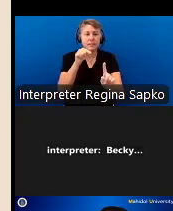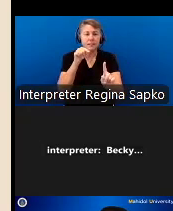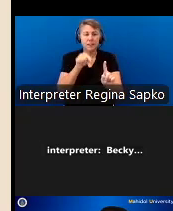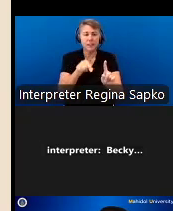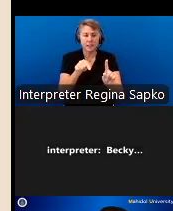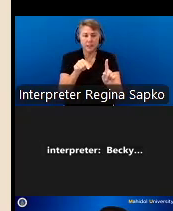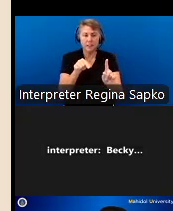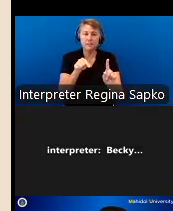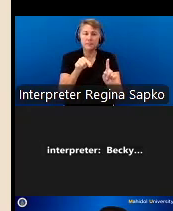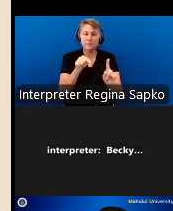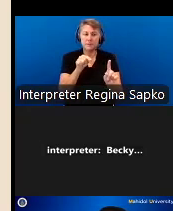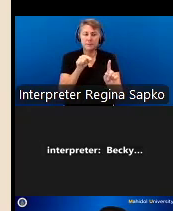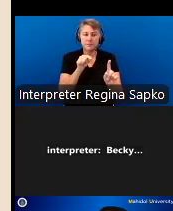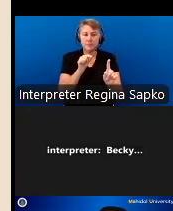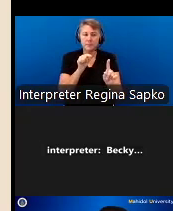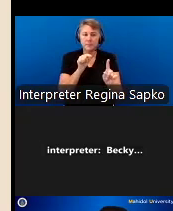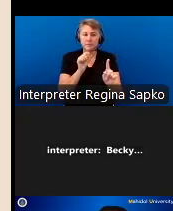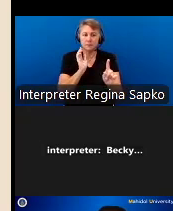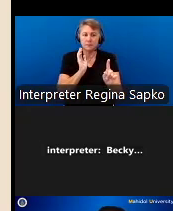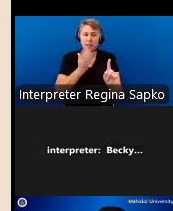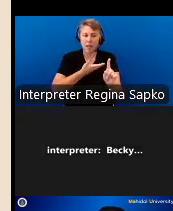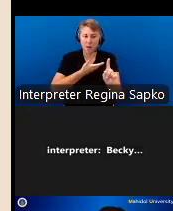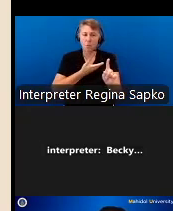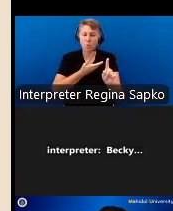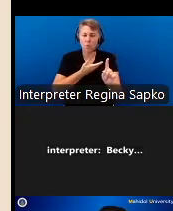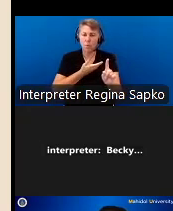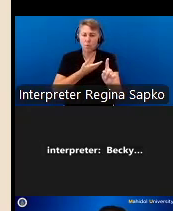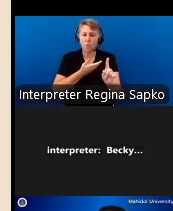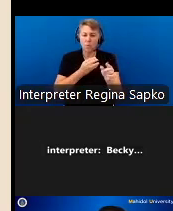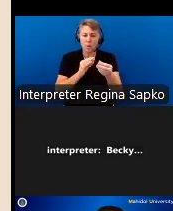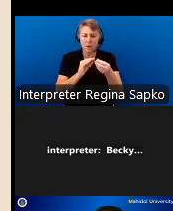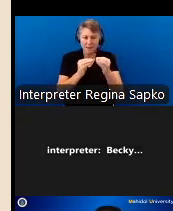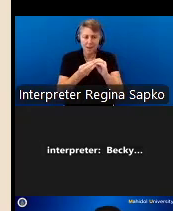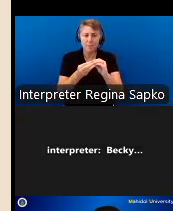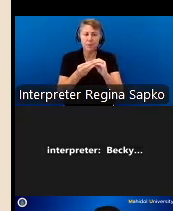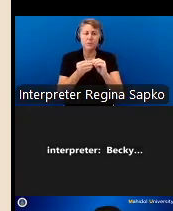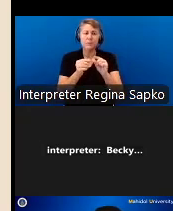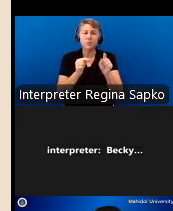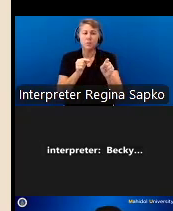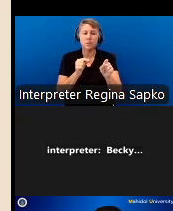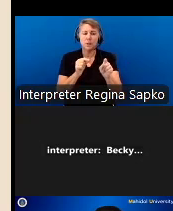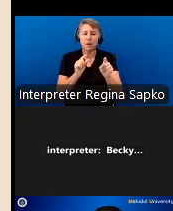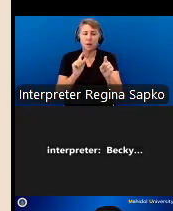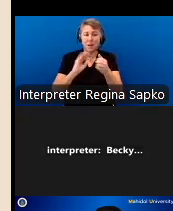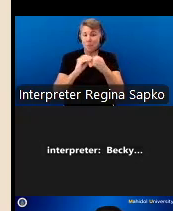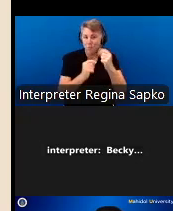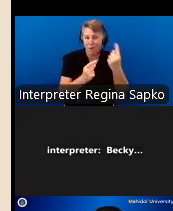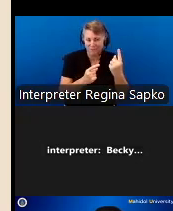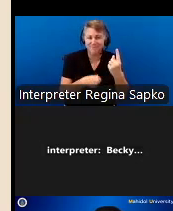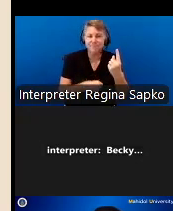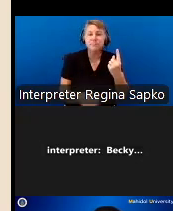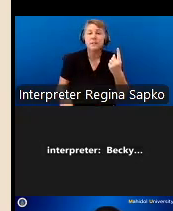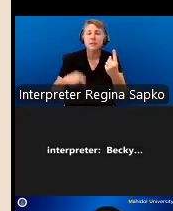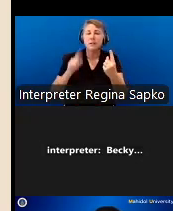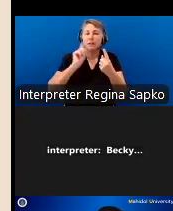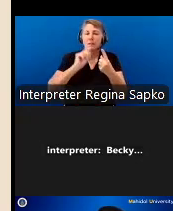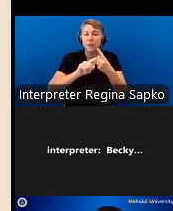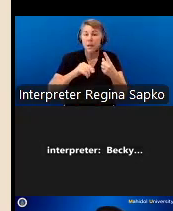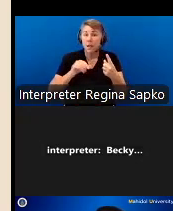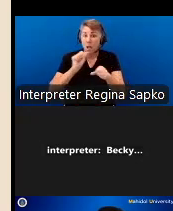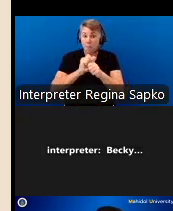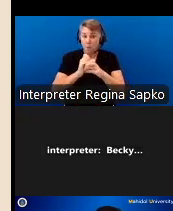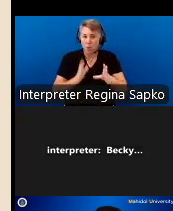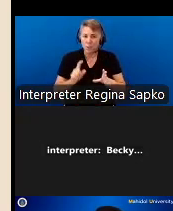uh, the number one, employer shall employ person with disability through the